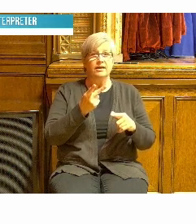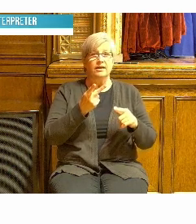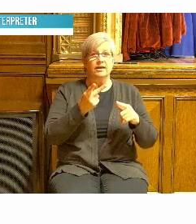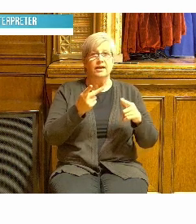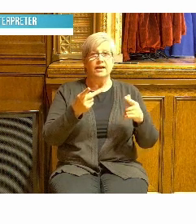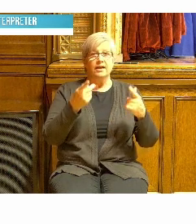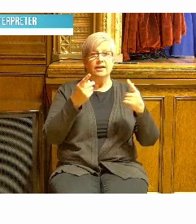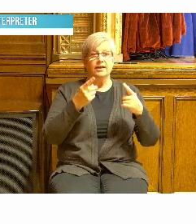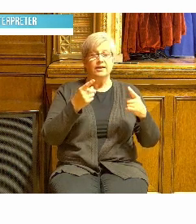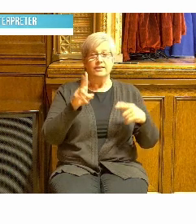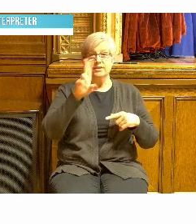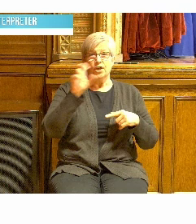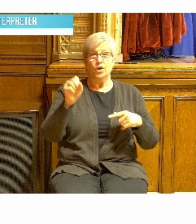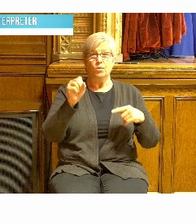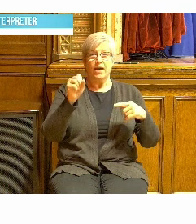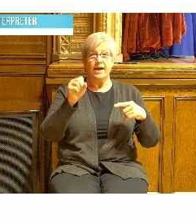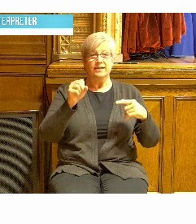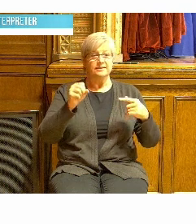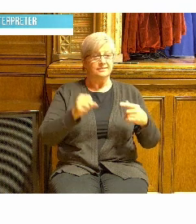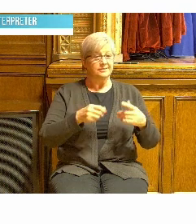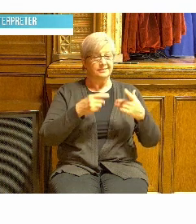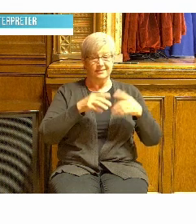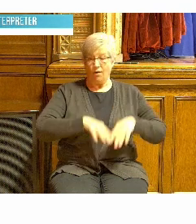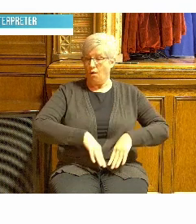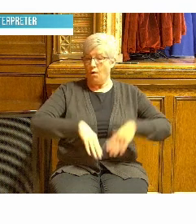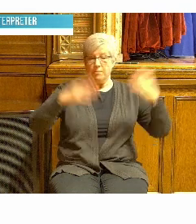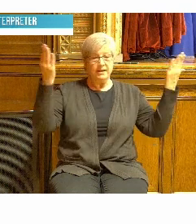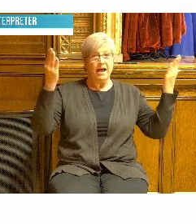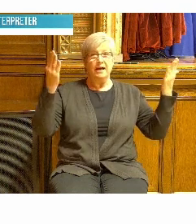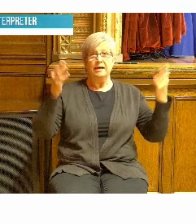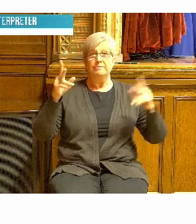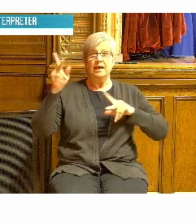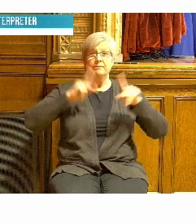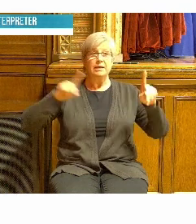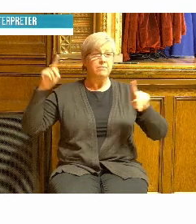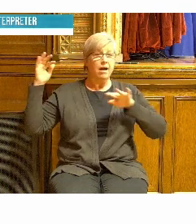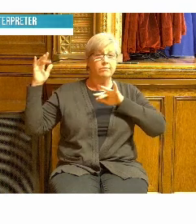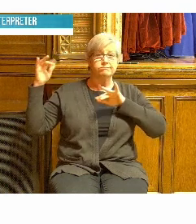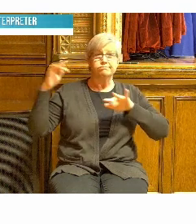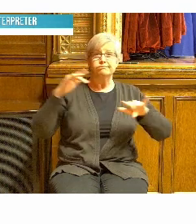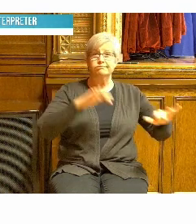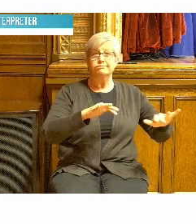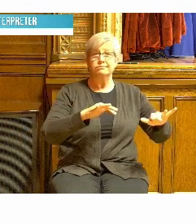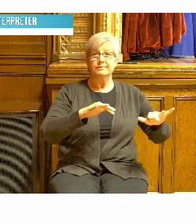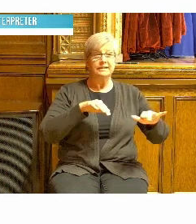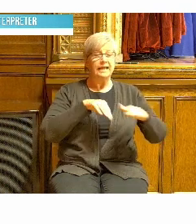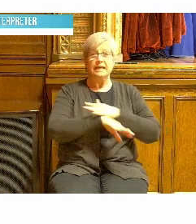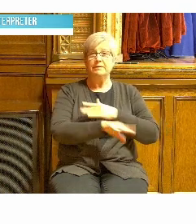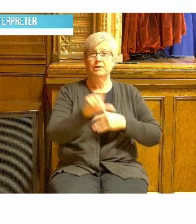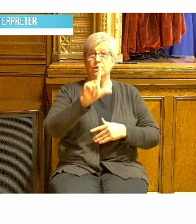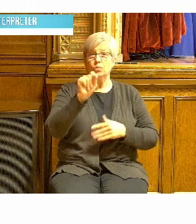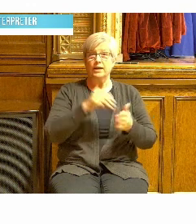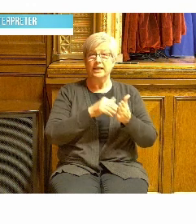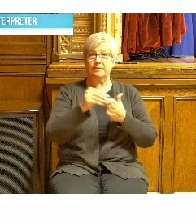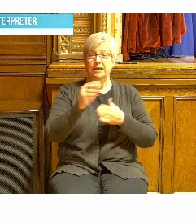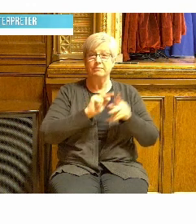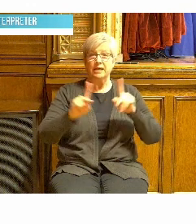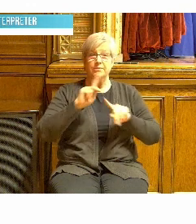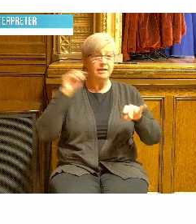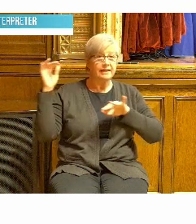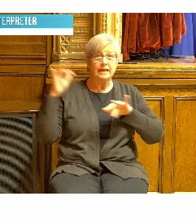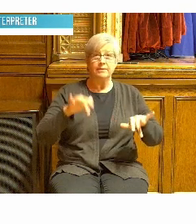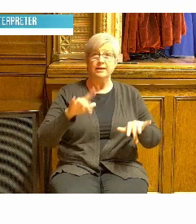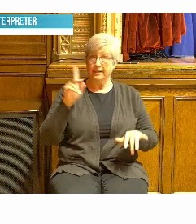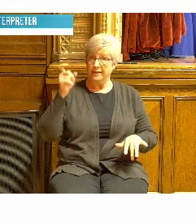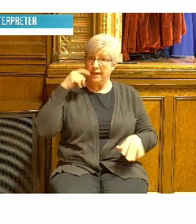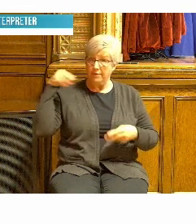open and anybody and everybody came in, we got about 20 million just came in, and the government is taking